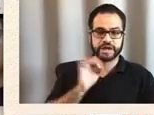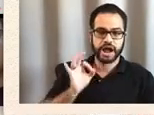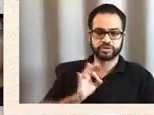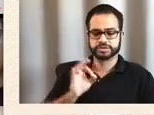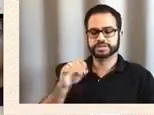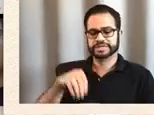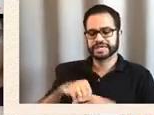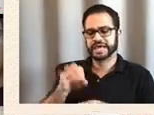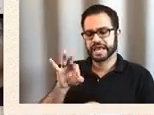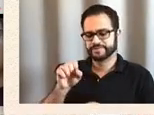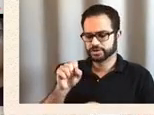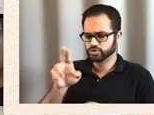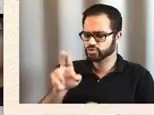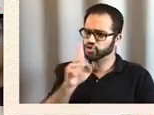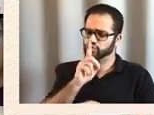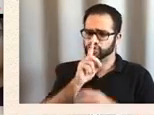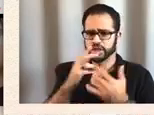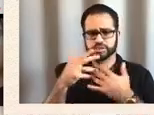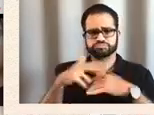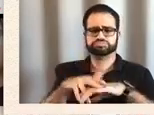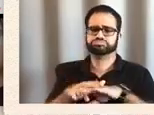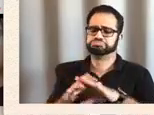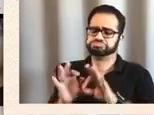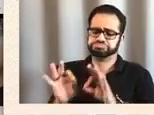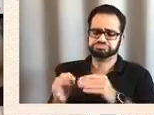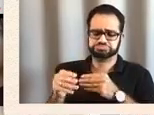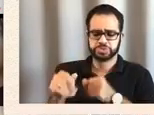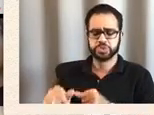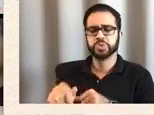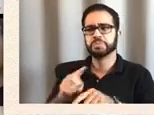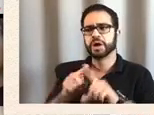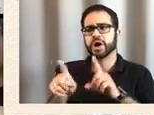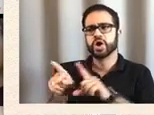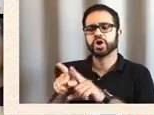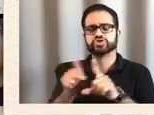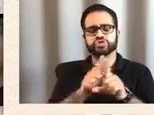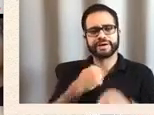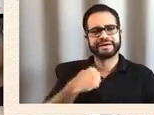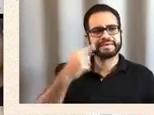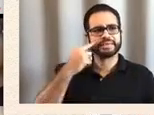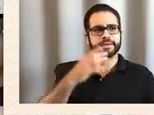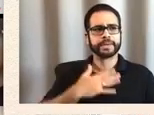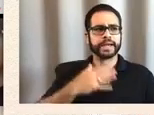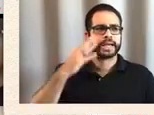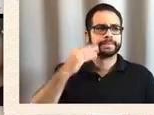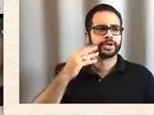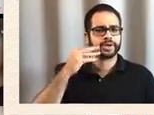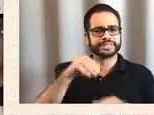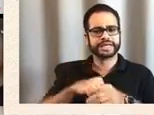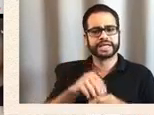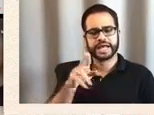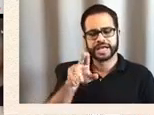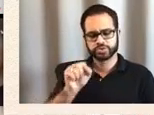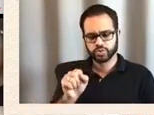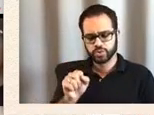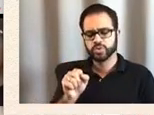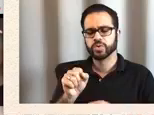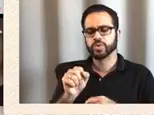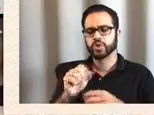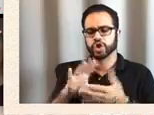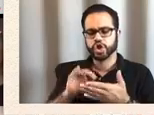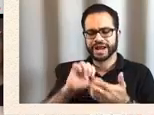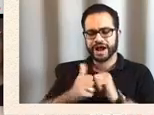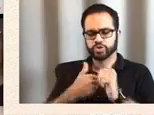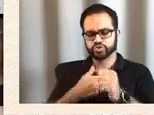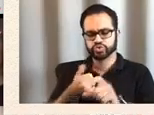been very accommodating. But also, I feel like my experiences in high school learning how to self-advocate have helped me